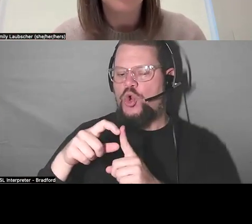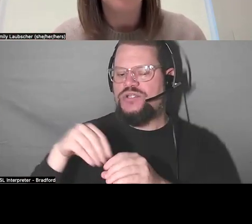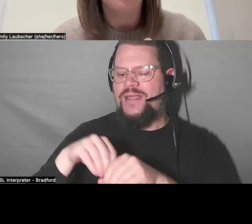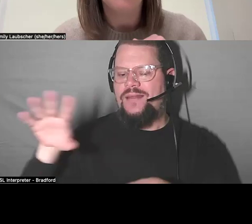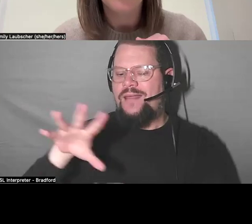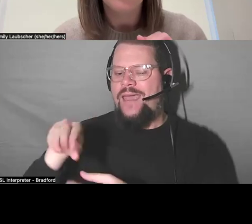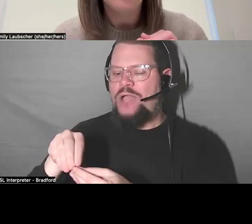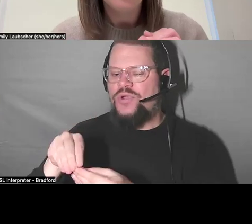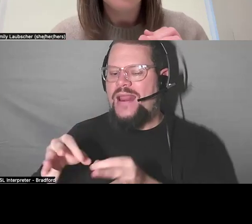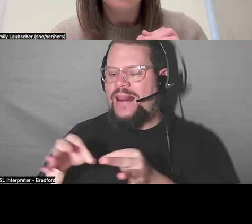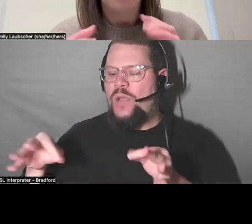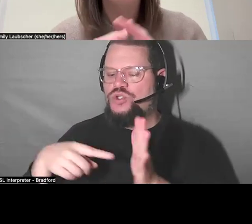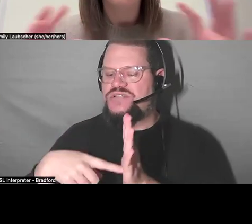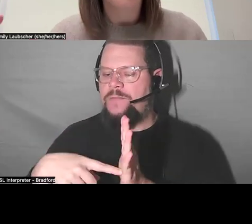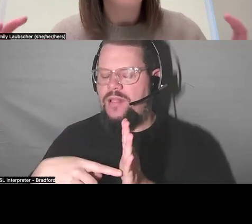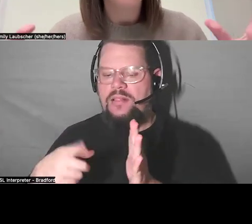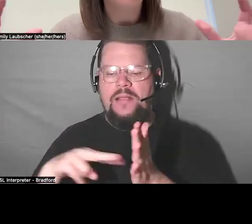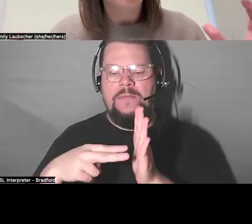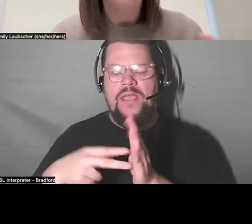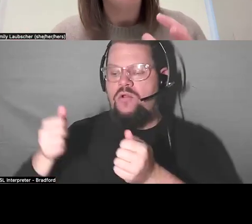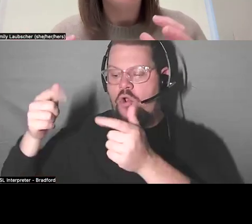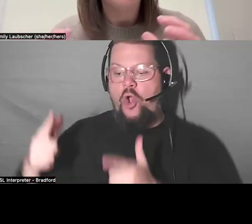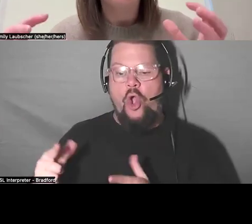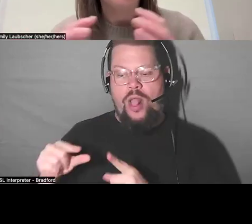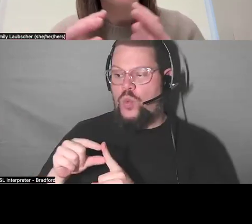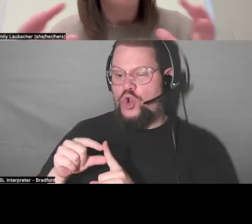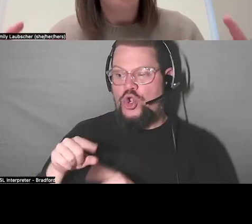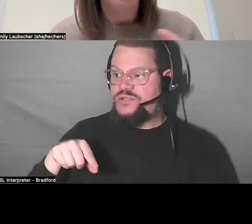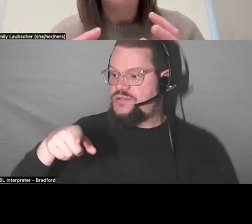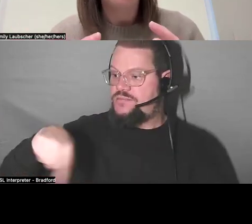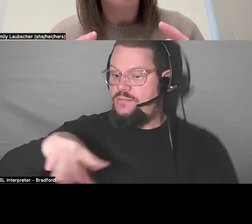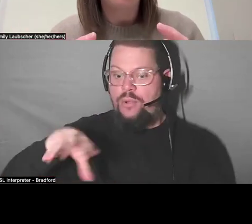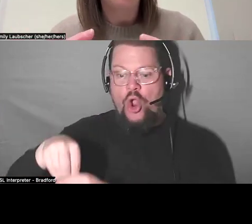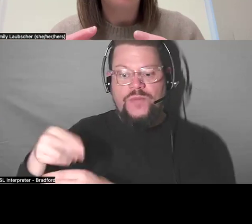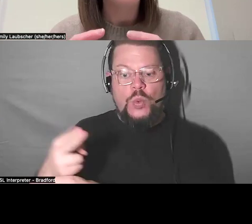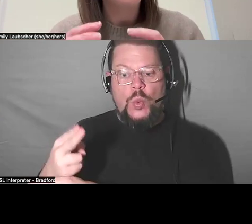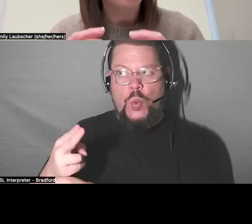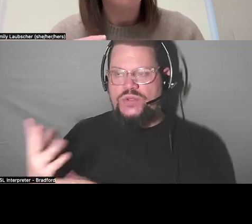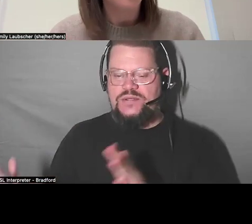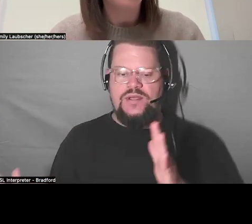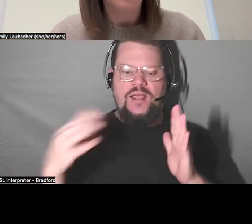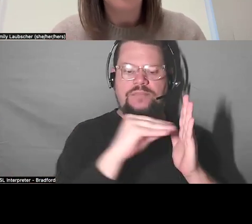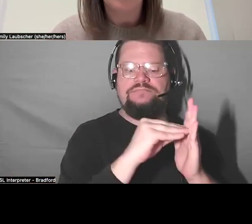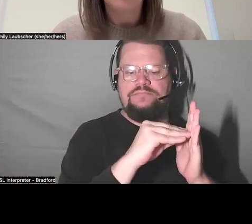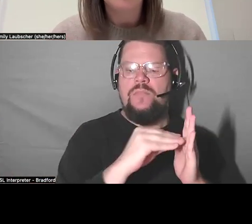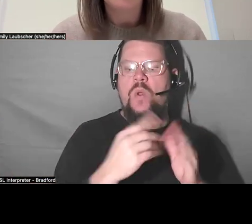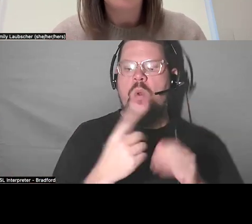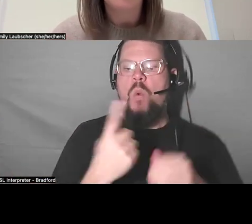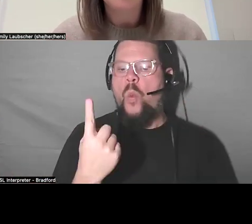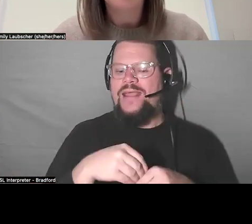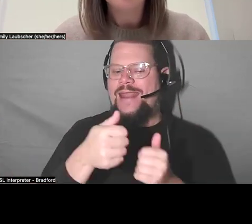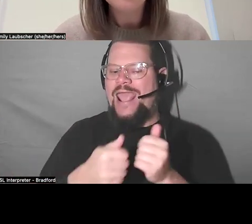language sample. So, all of the words used by all of the participants all lumped together, once in every 2,000 words.